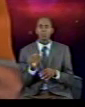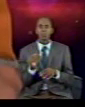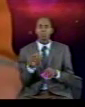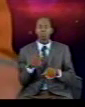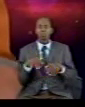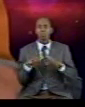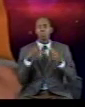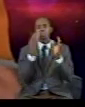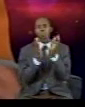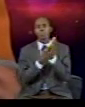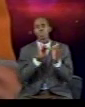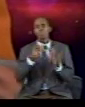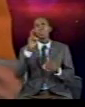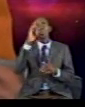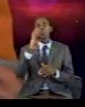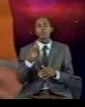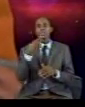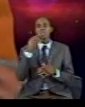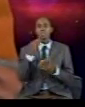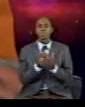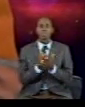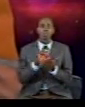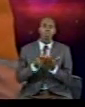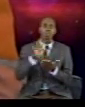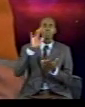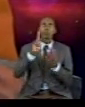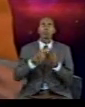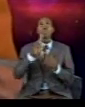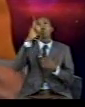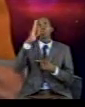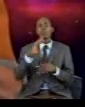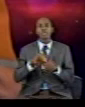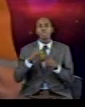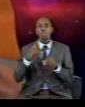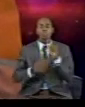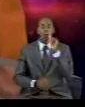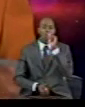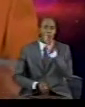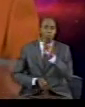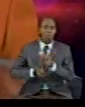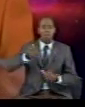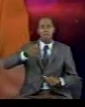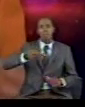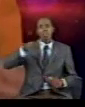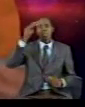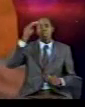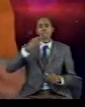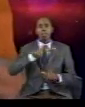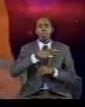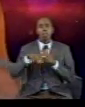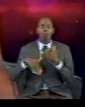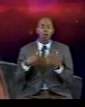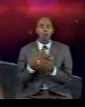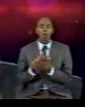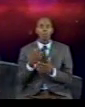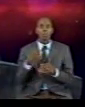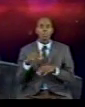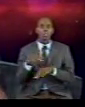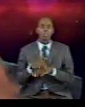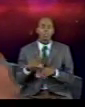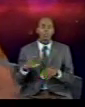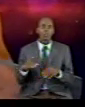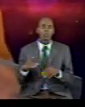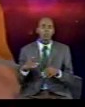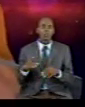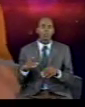saying, glory to God in the highest, and on the earth peace, goodwill